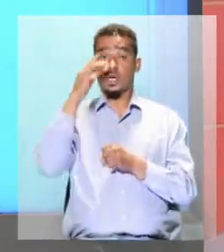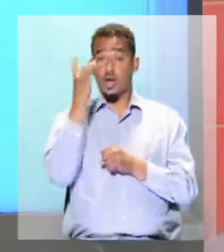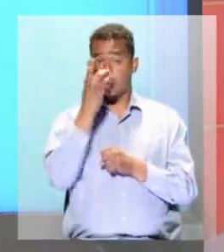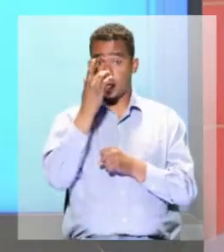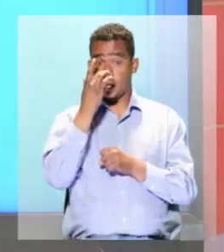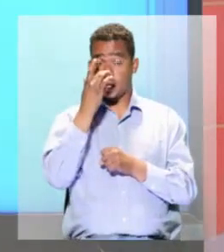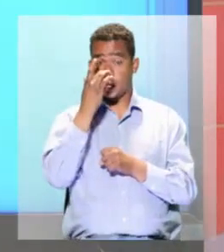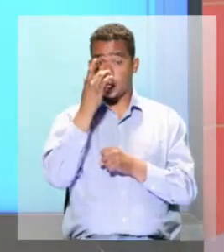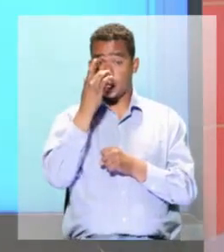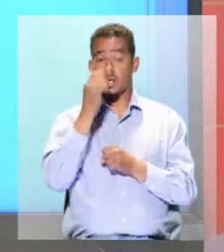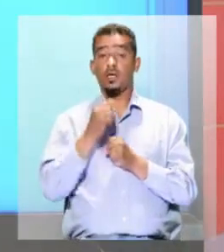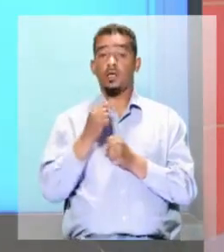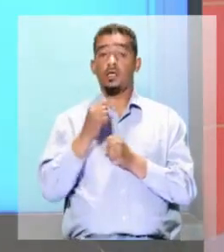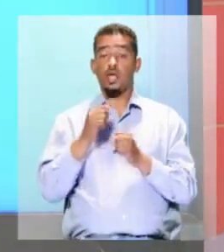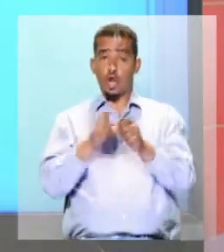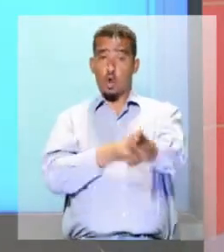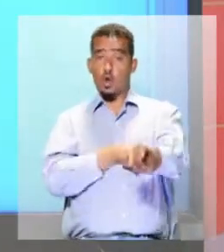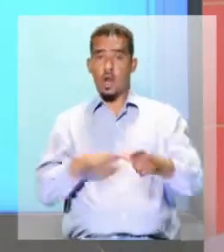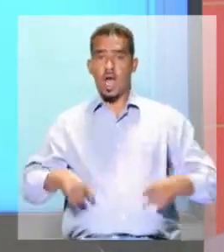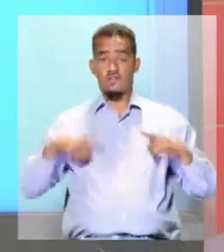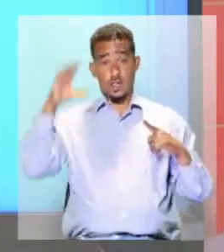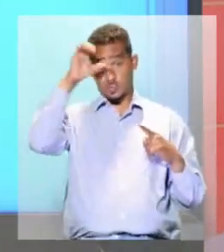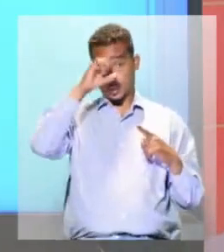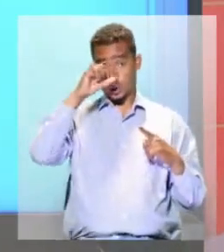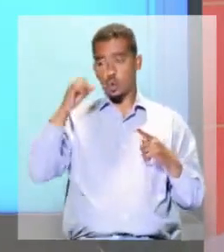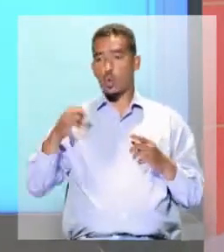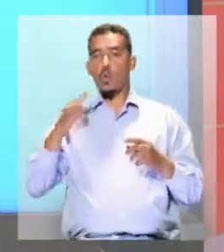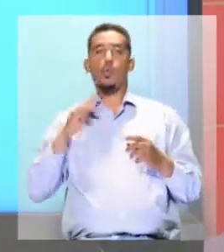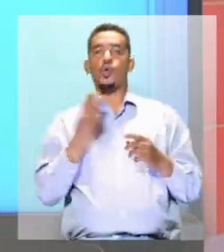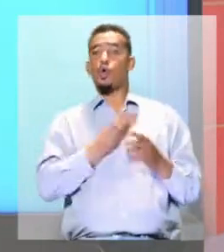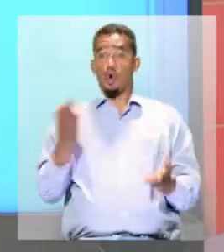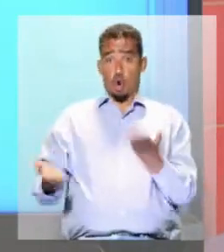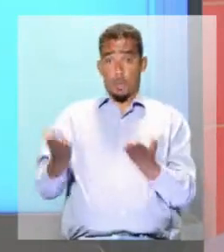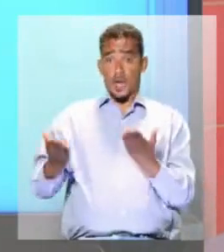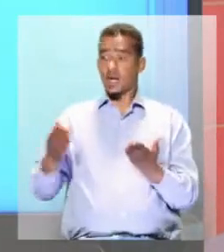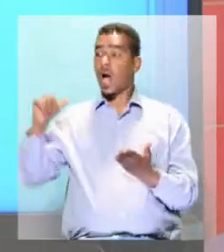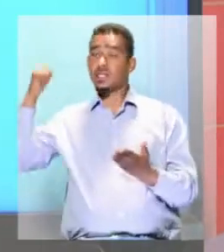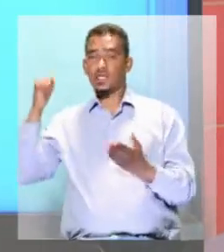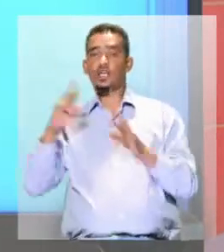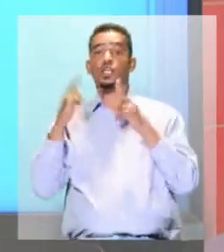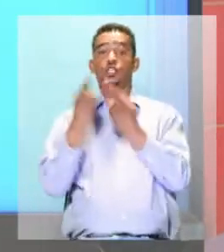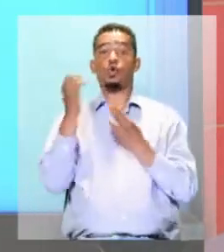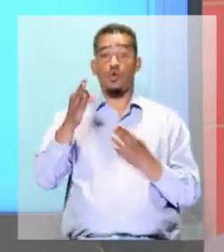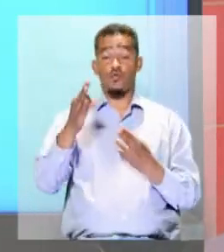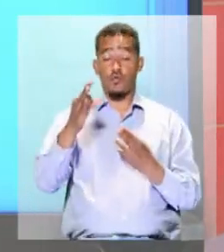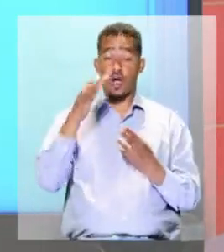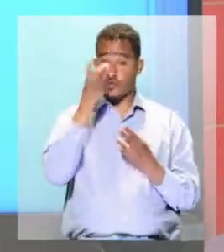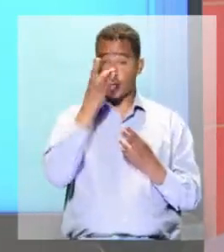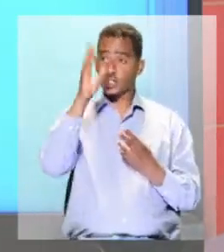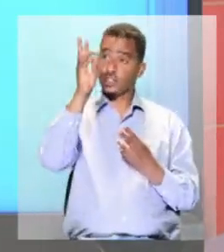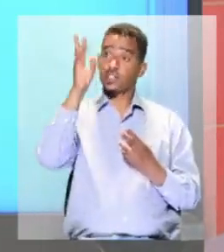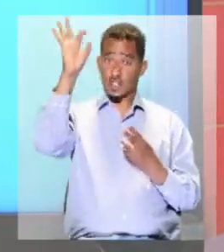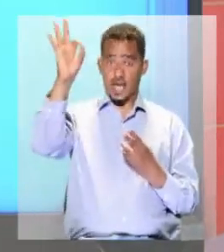Africa, it has long life expectancy. When we compare from the other region of Africa, it is 69 because it is